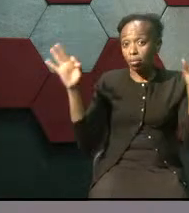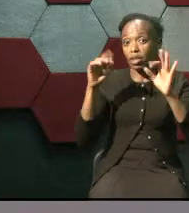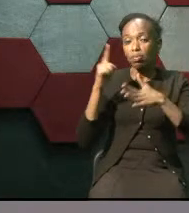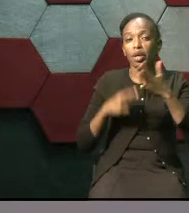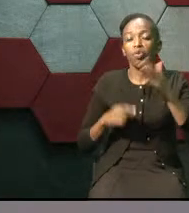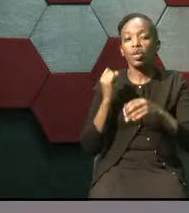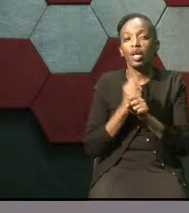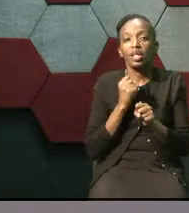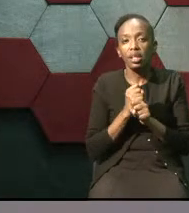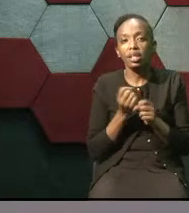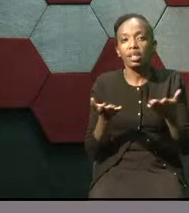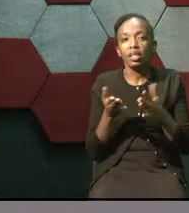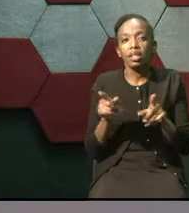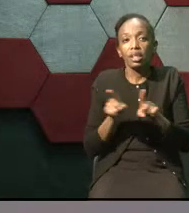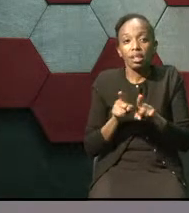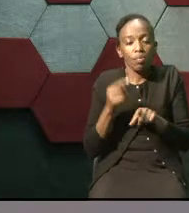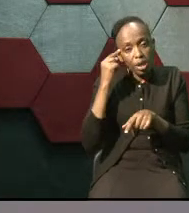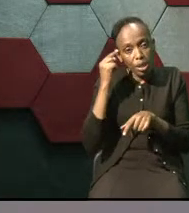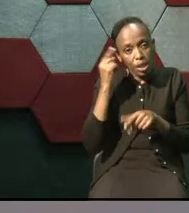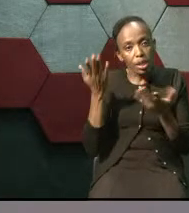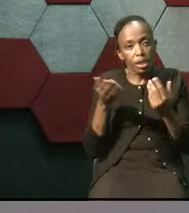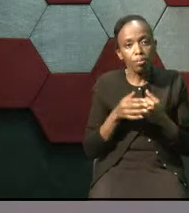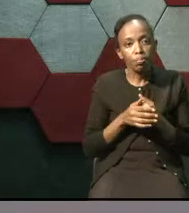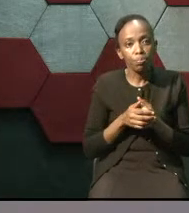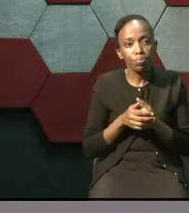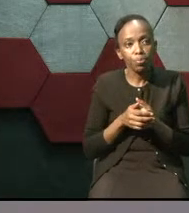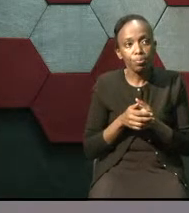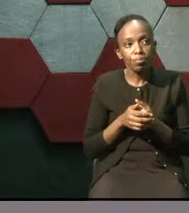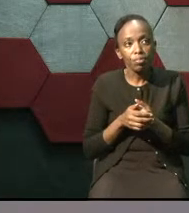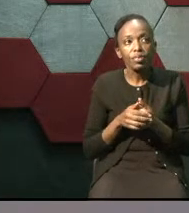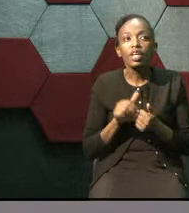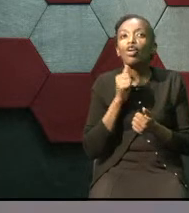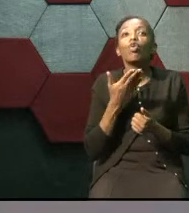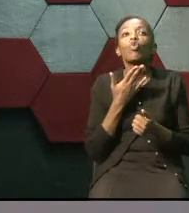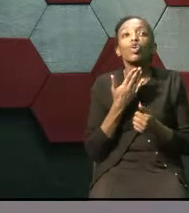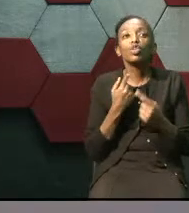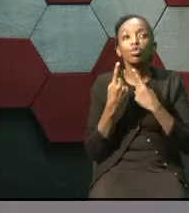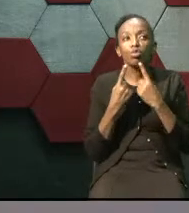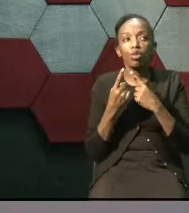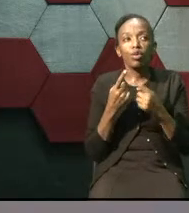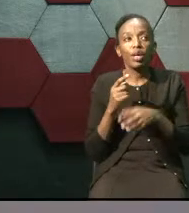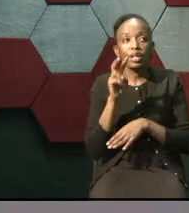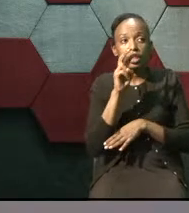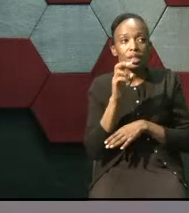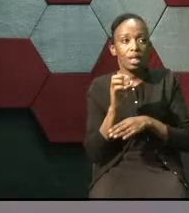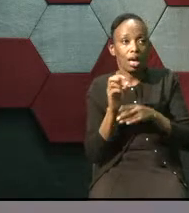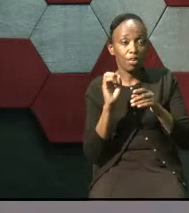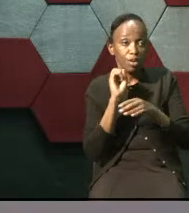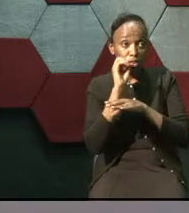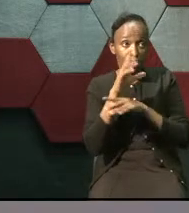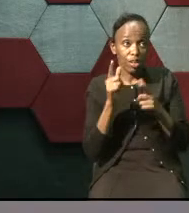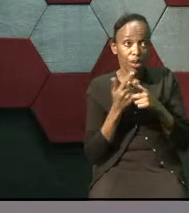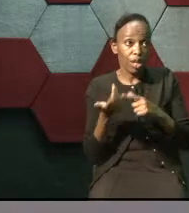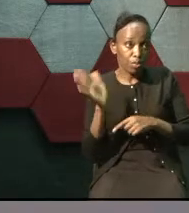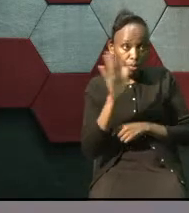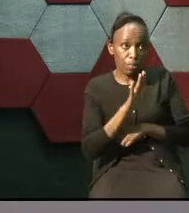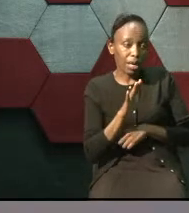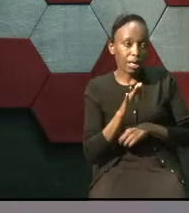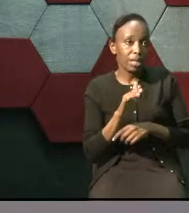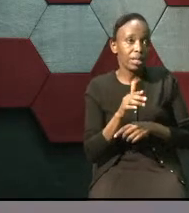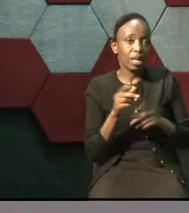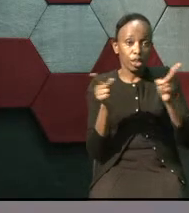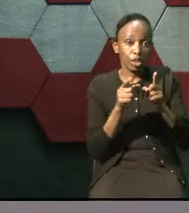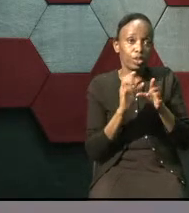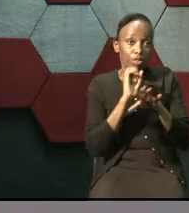did, and I think I don't really want to talk. Let's just see a short video then. Yeah, and then we'll come back. Let's see a short video of